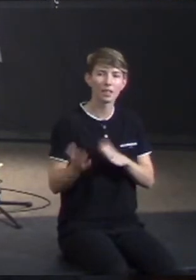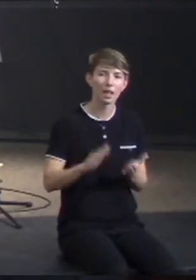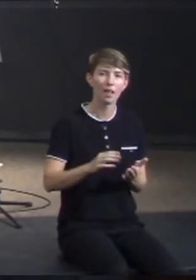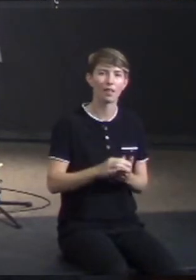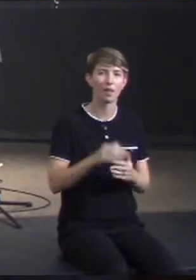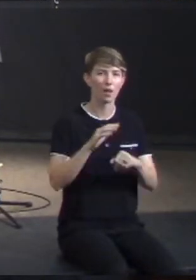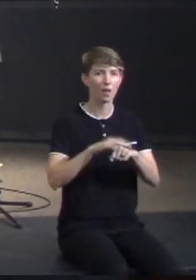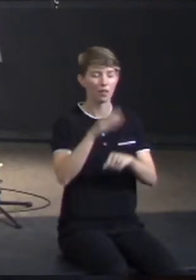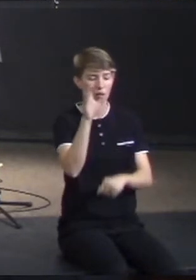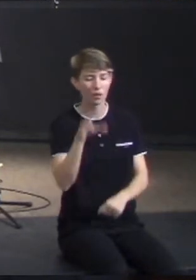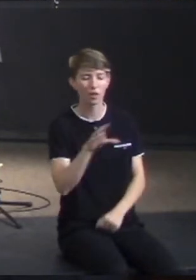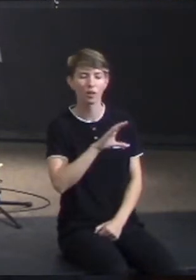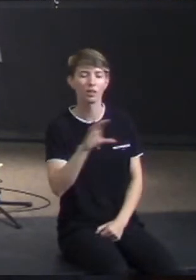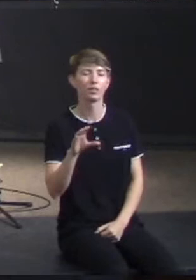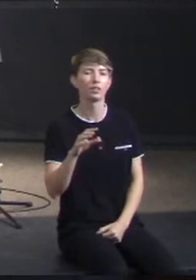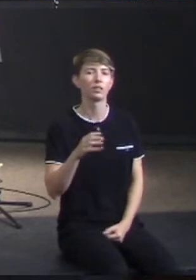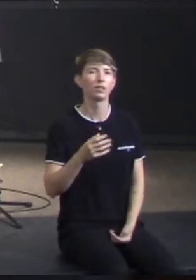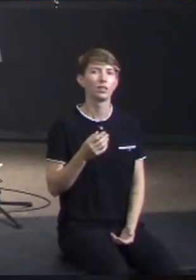you know,